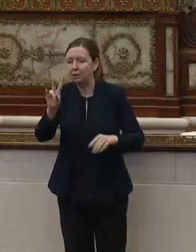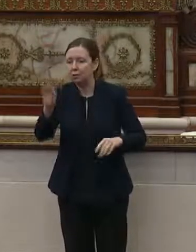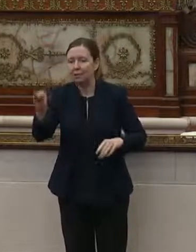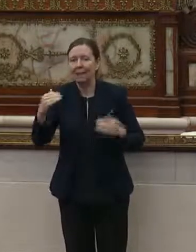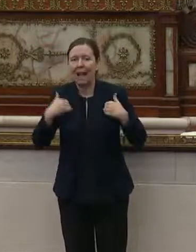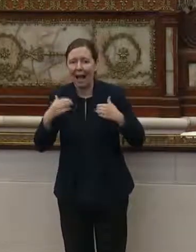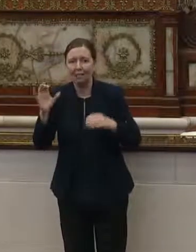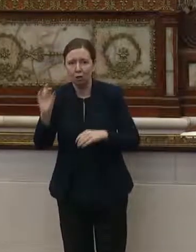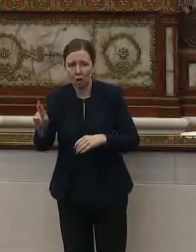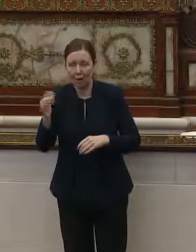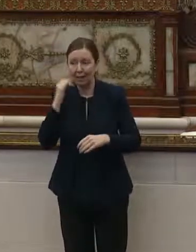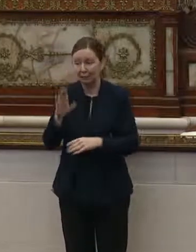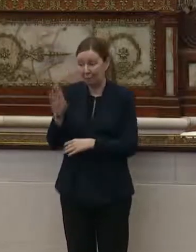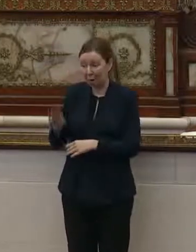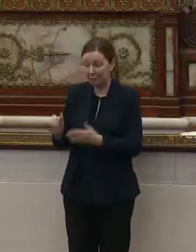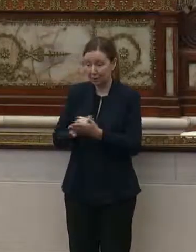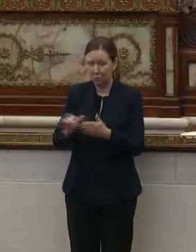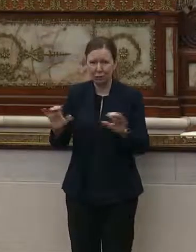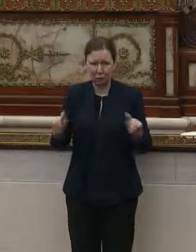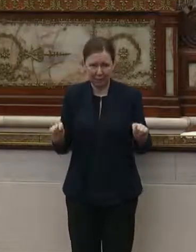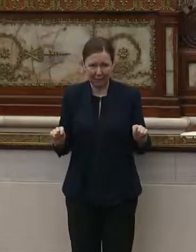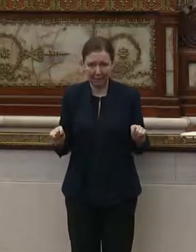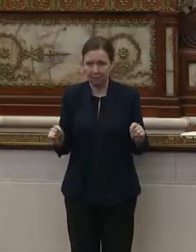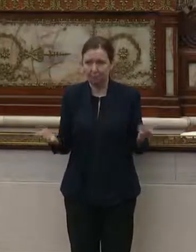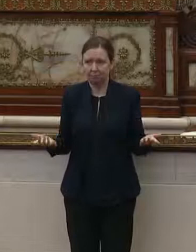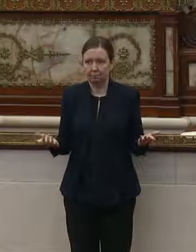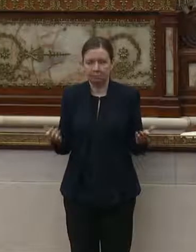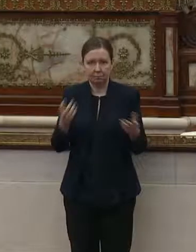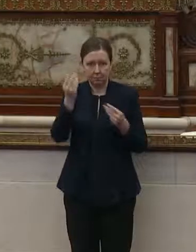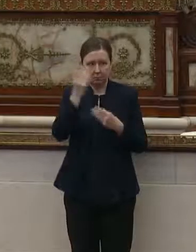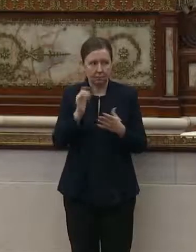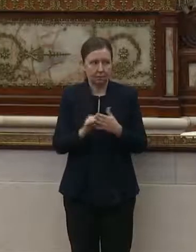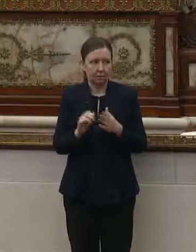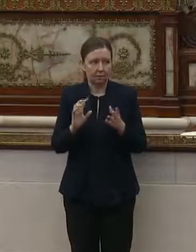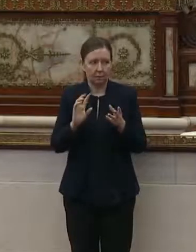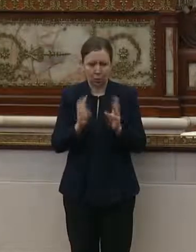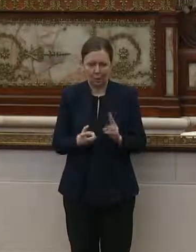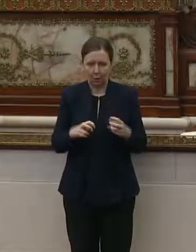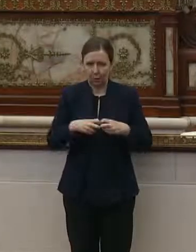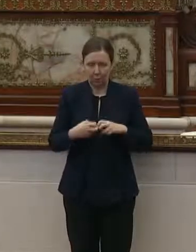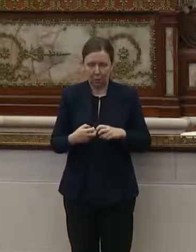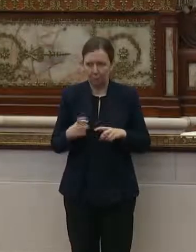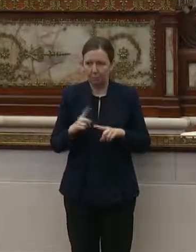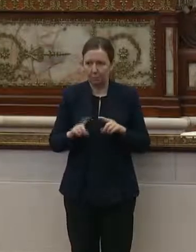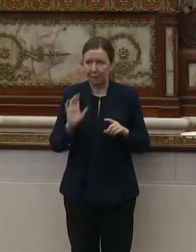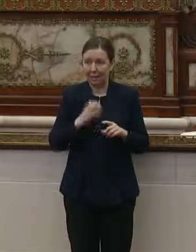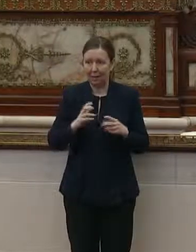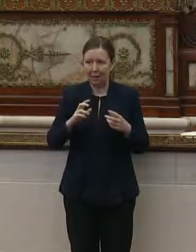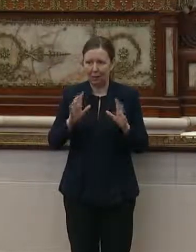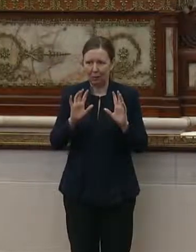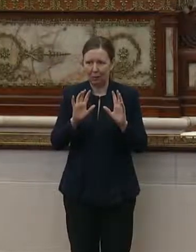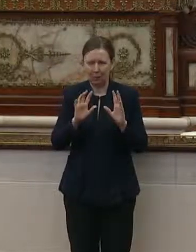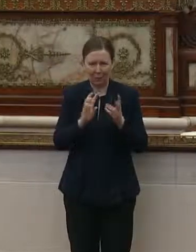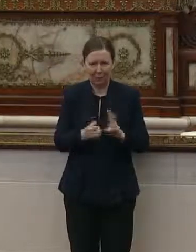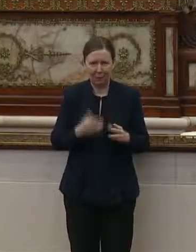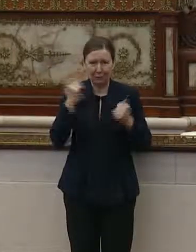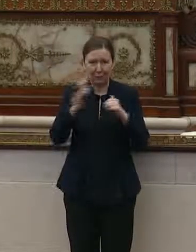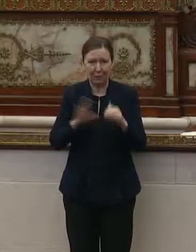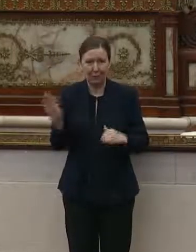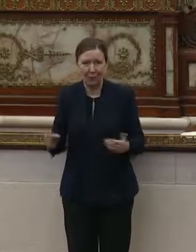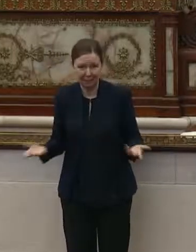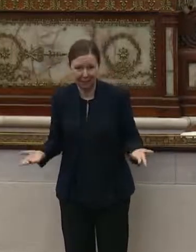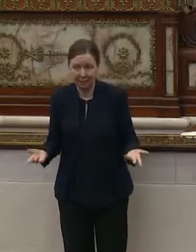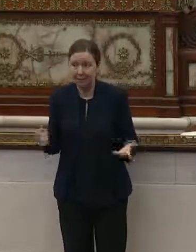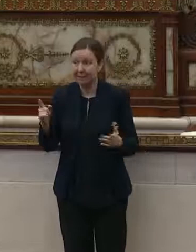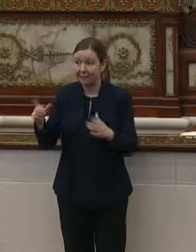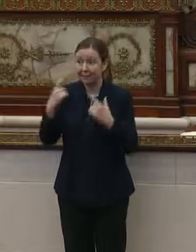And if Boston and New York are doing it, and I was also told the weather was a problem. I think our weather's a little better than Boston's, but they're